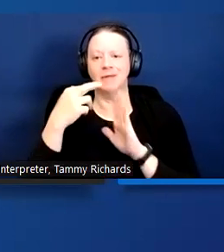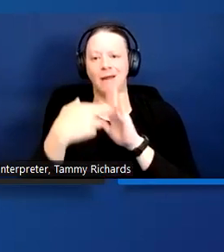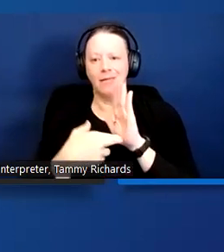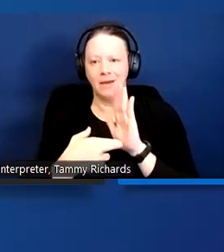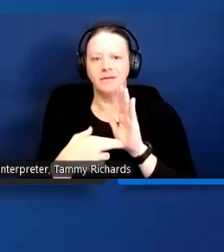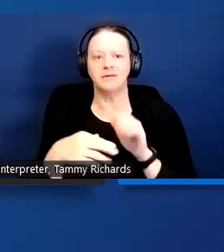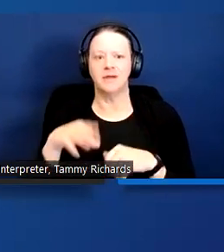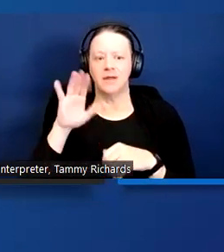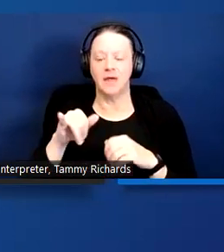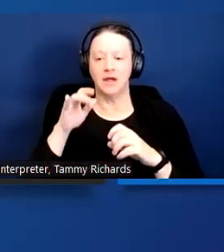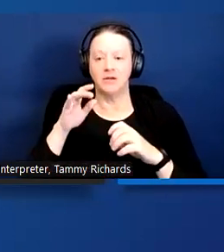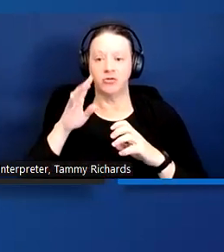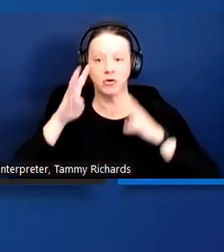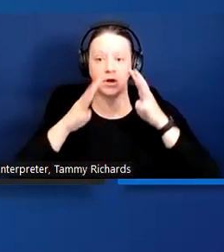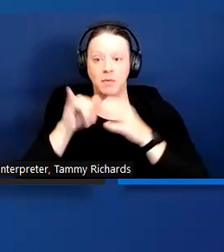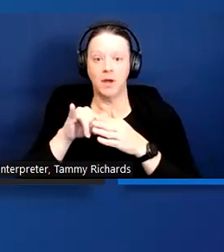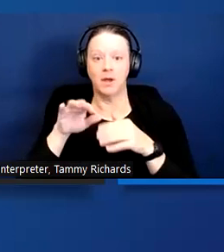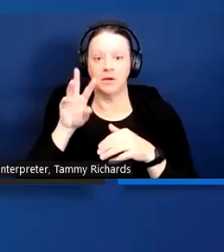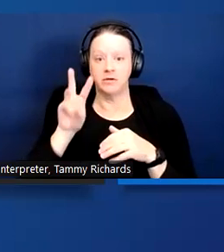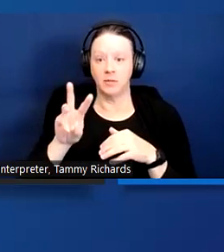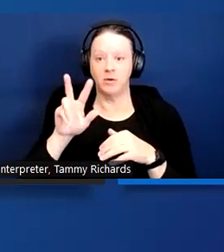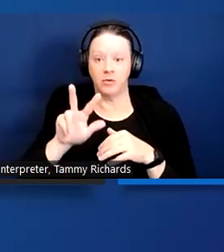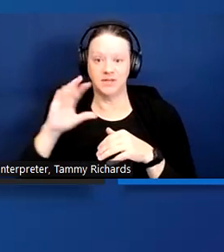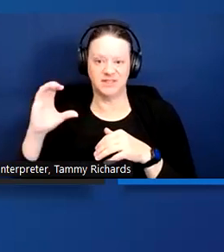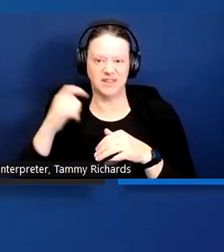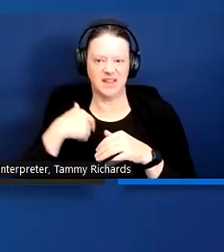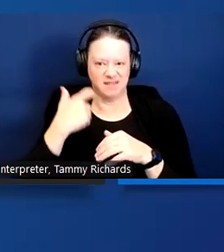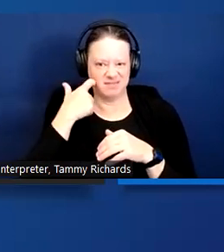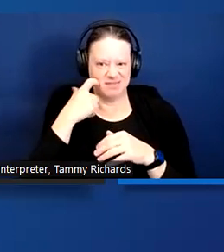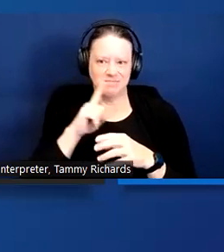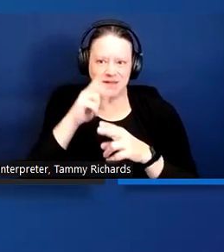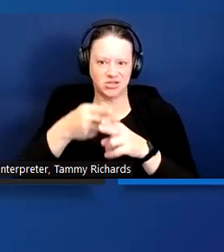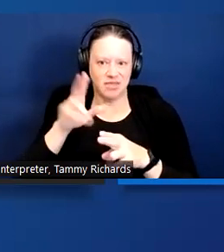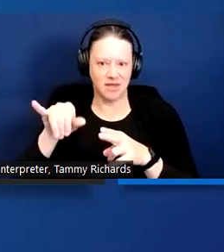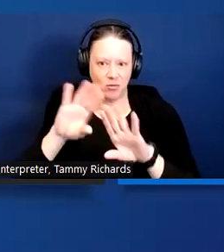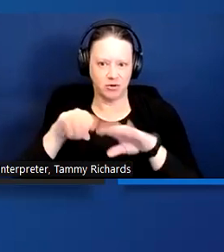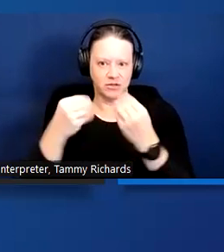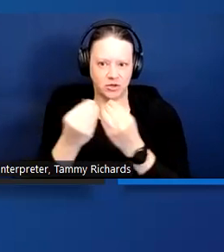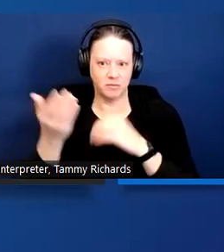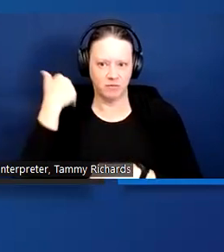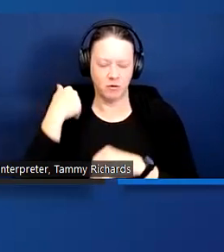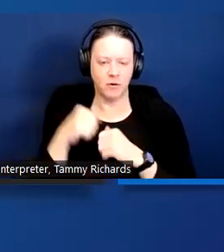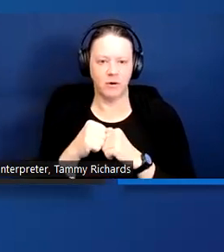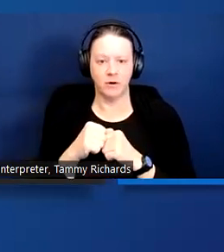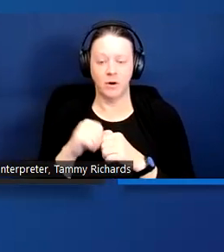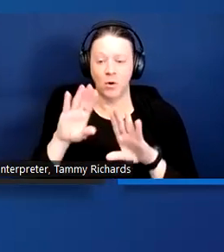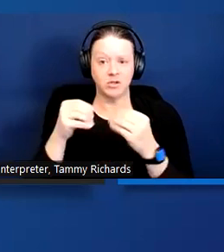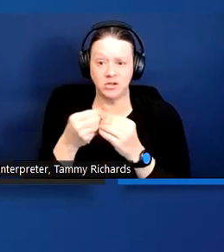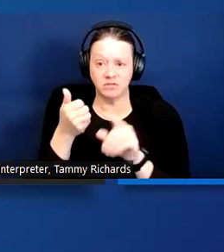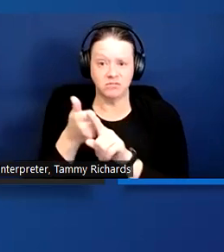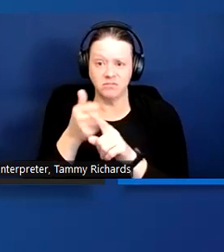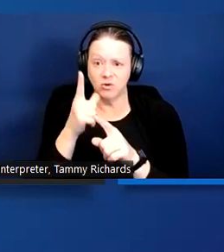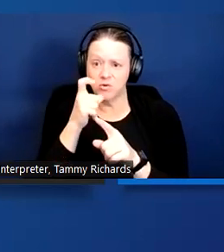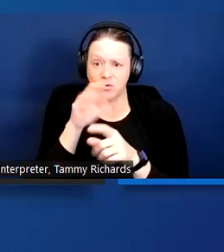by the World Wide Web Consortium, W3C. I mentioned them before. That is an organization that is formed of